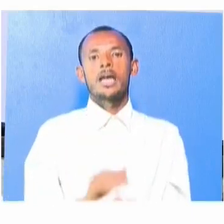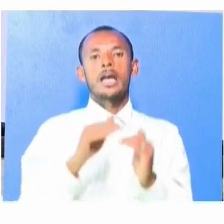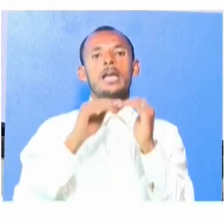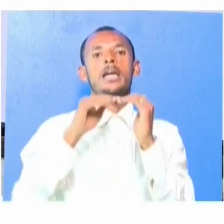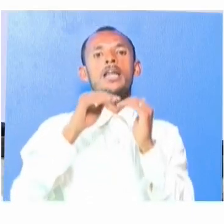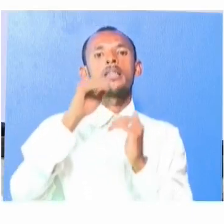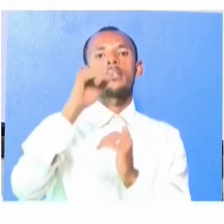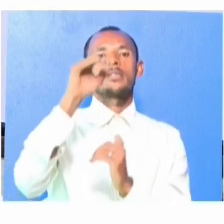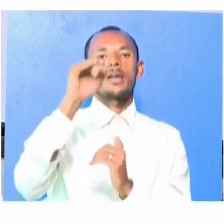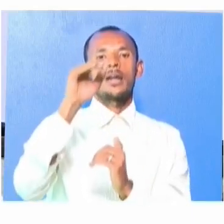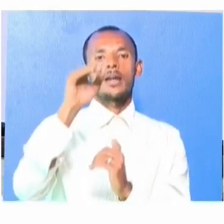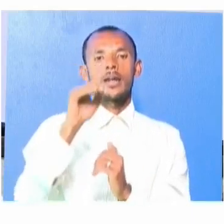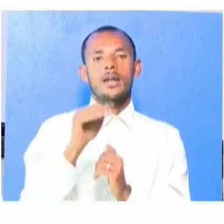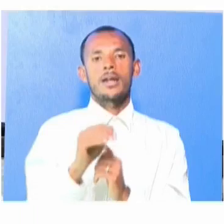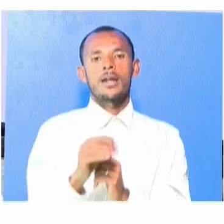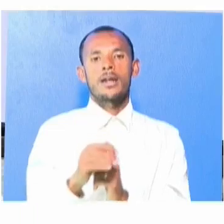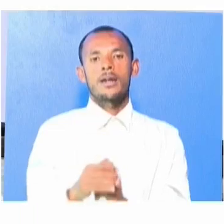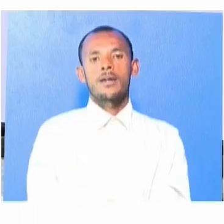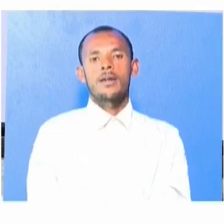greater than